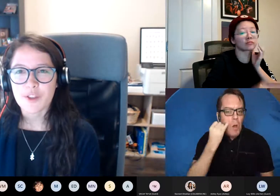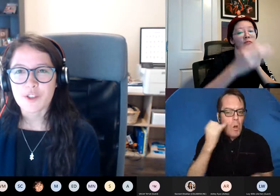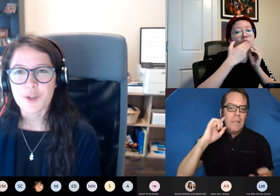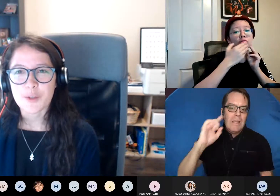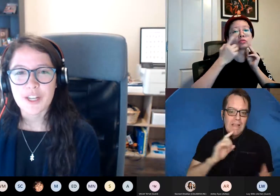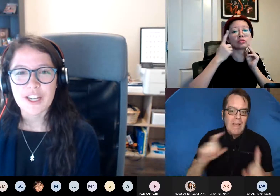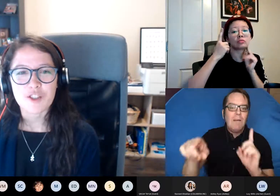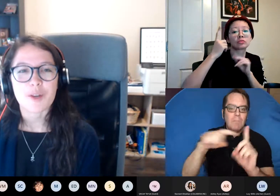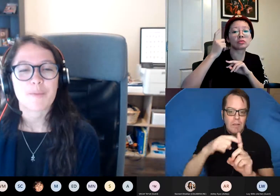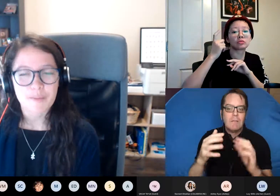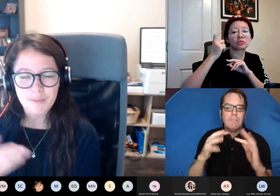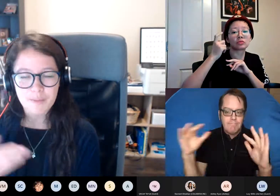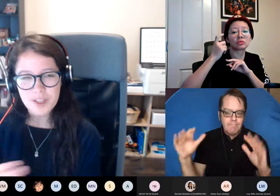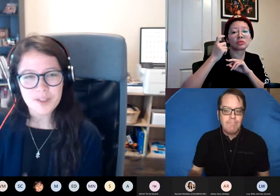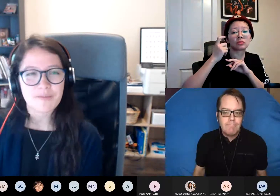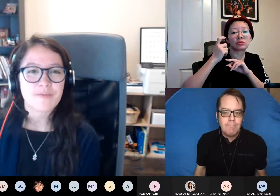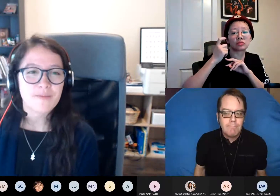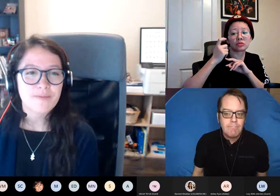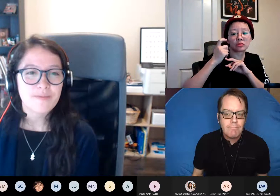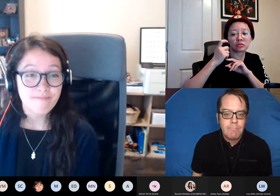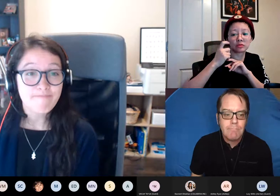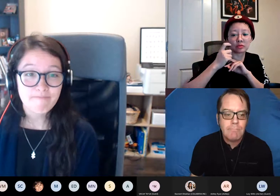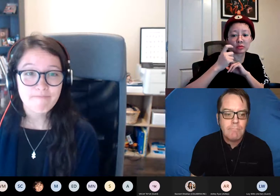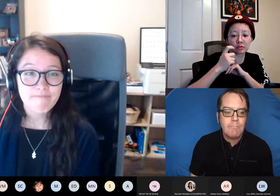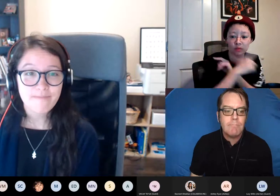Just waiting for the interpreter to catch up. Awesome.